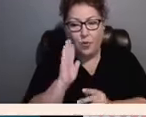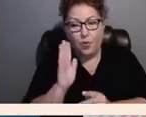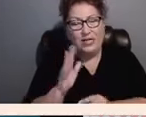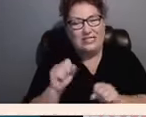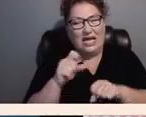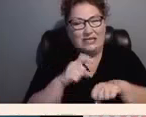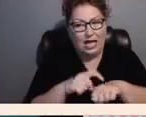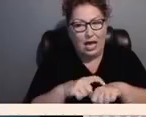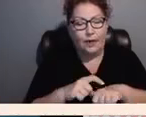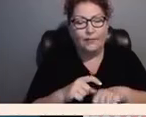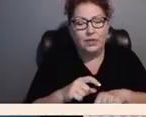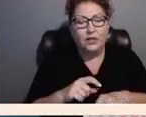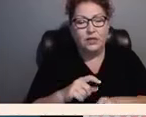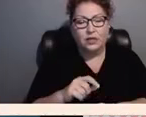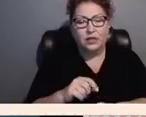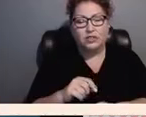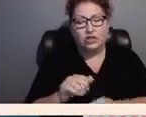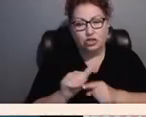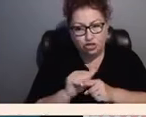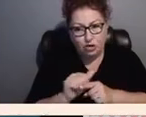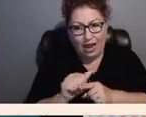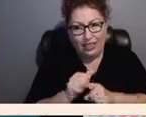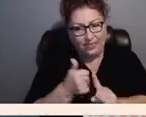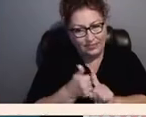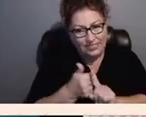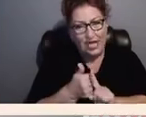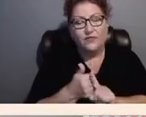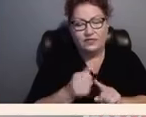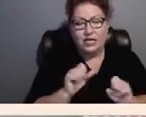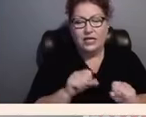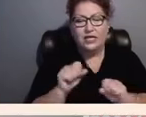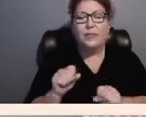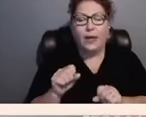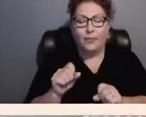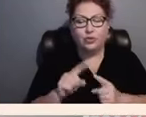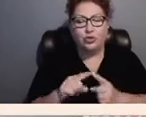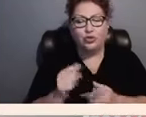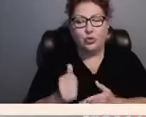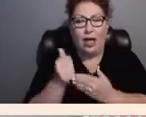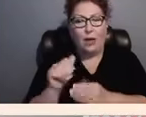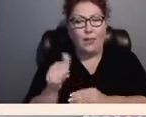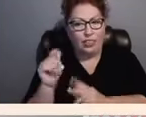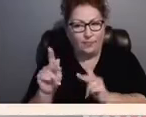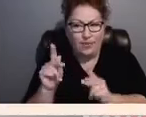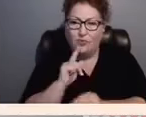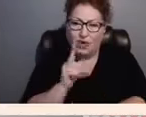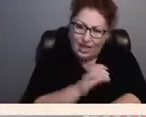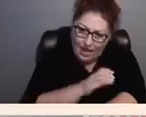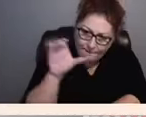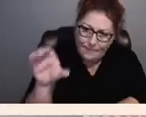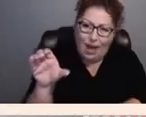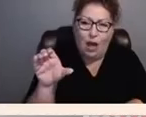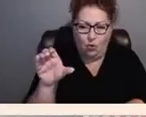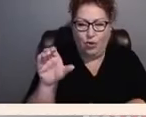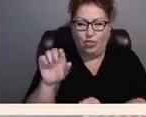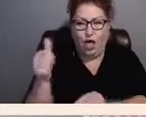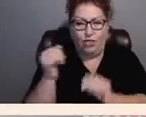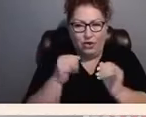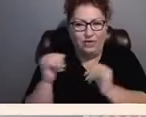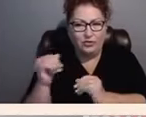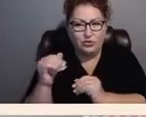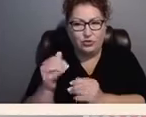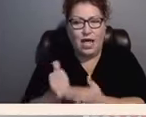to train themselves in order to really empower individuals and help them through the